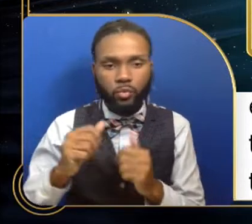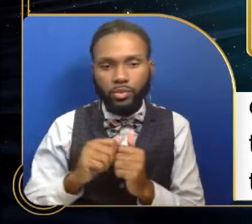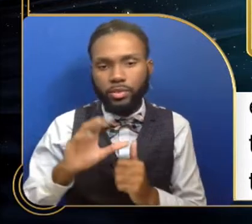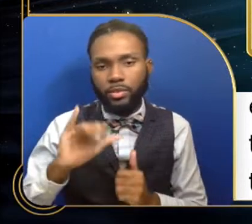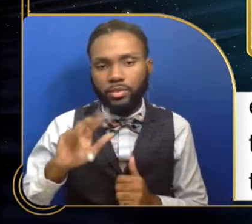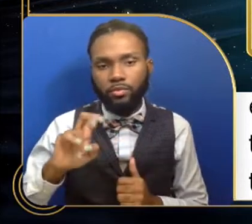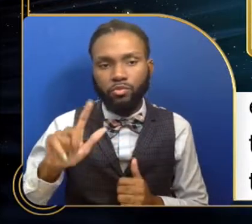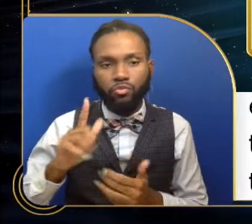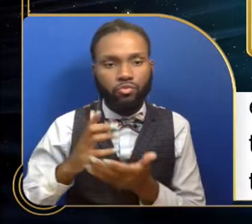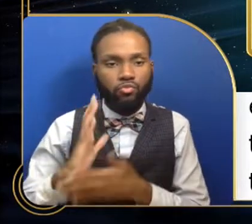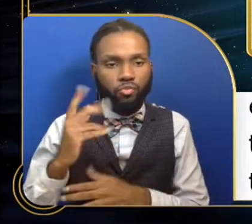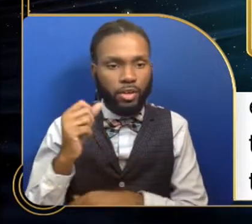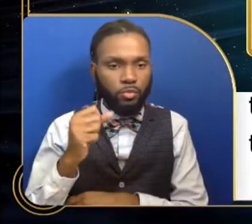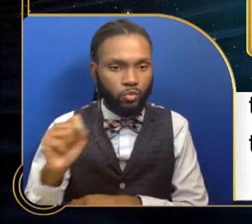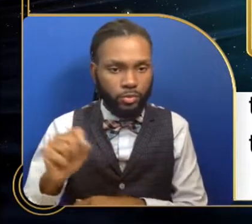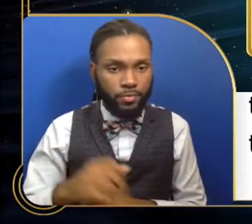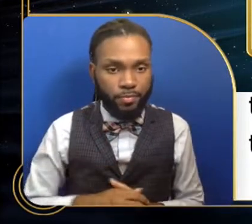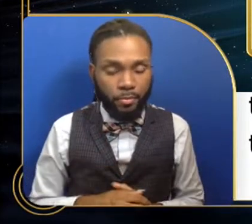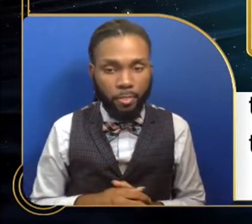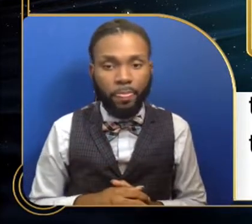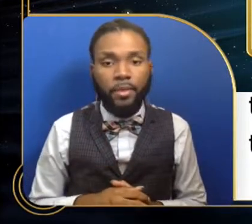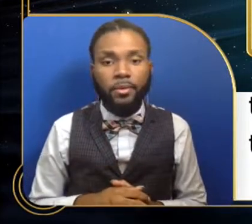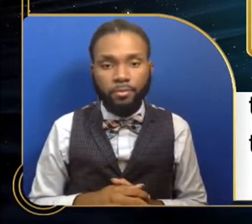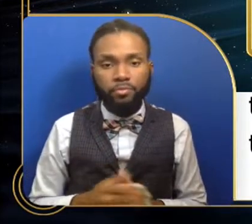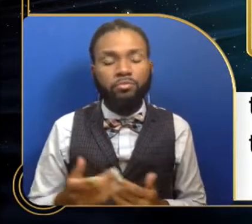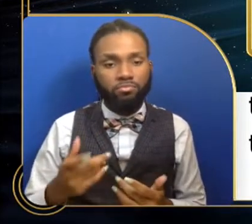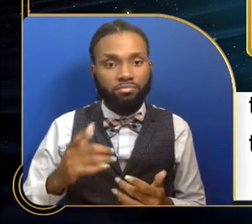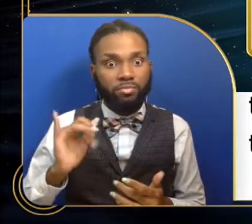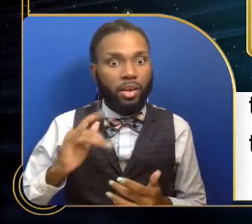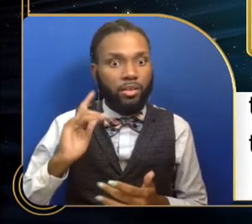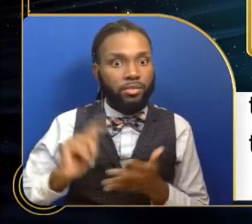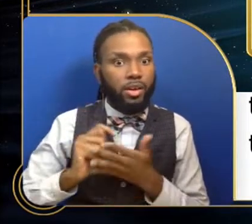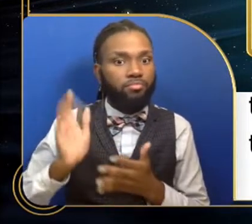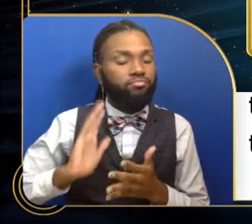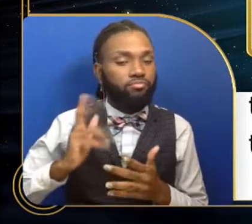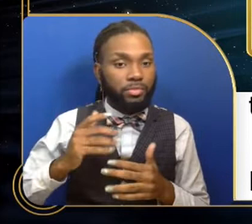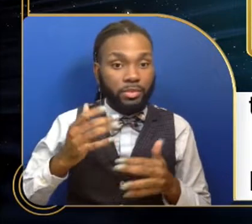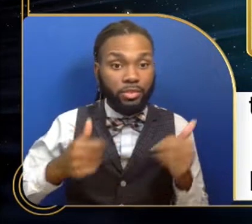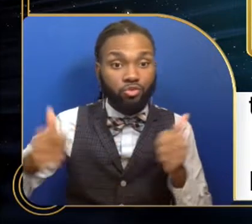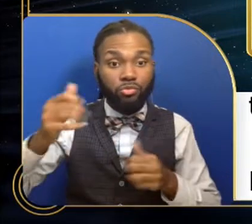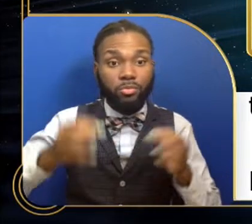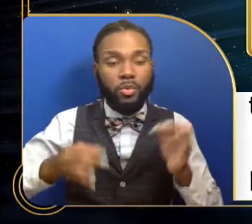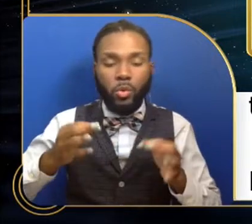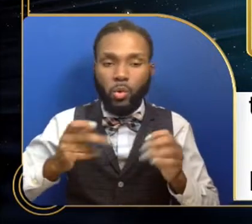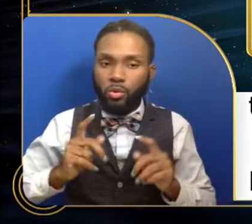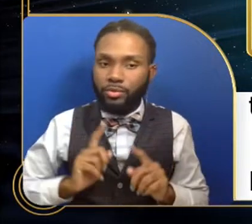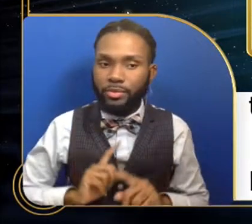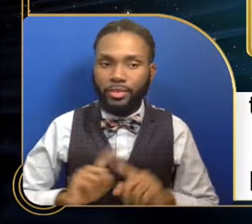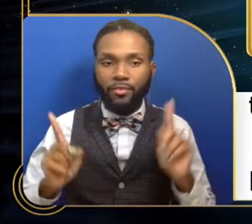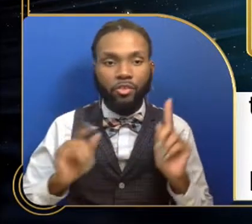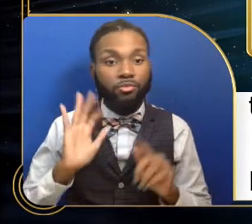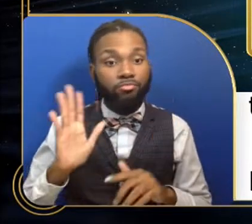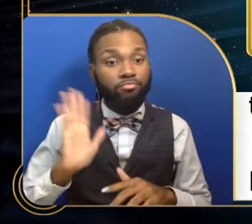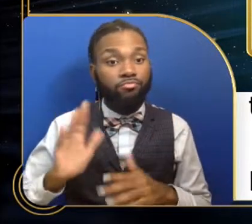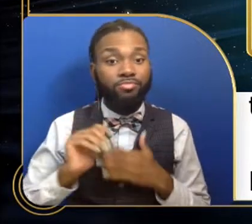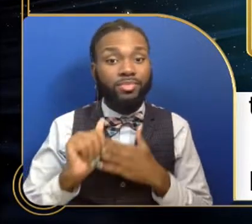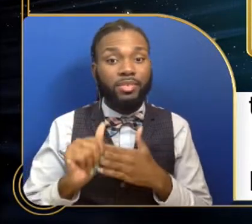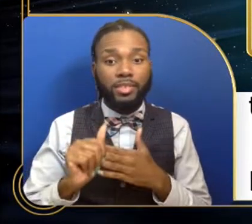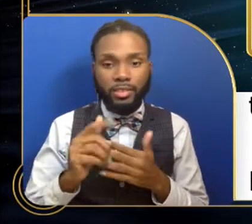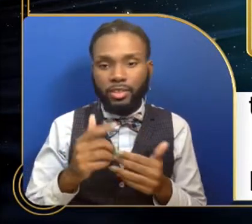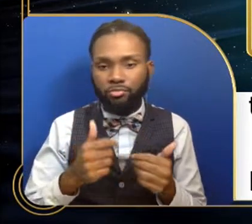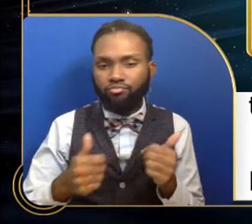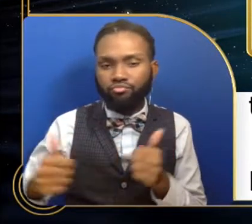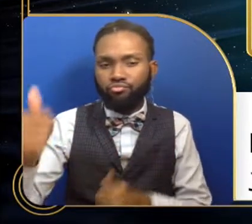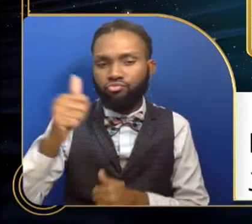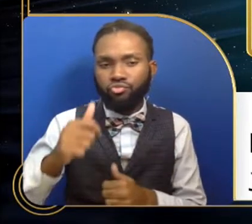There was a very different Supreme Court, known as the Warren Court. It was headed by Chief Justice Earl Warren, and